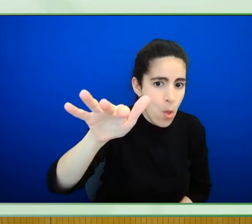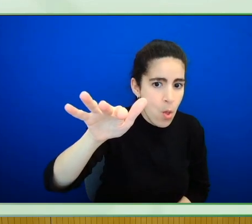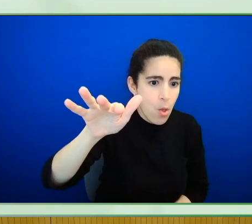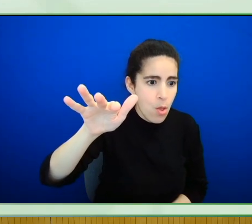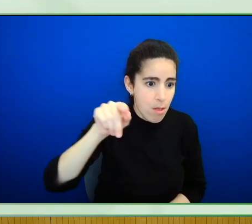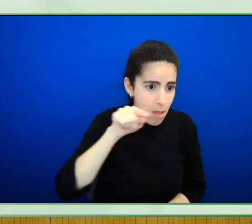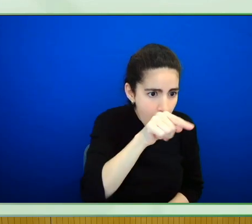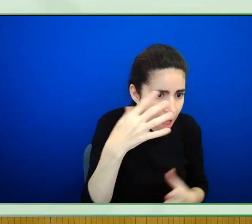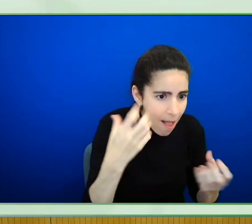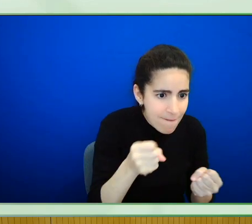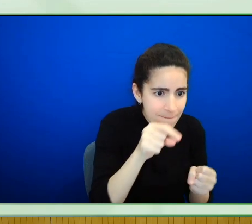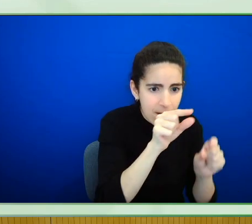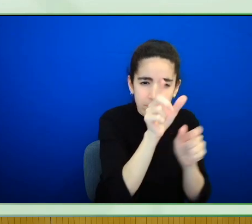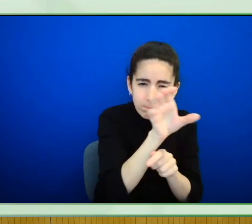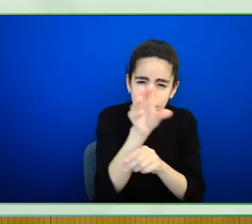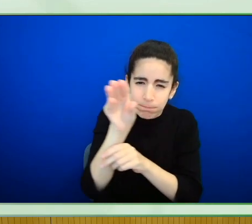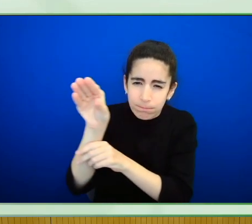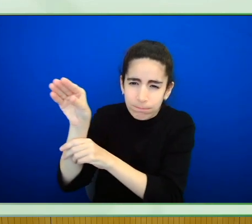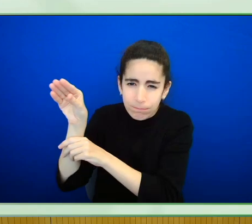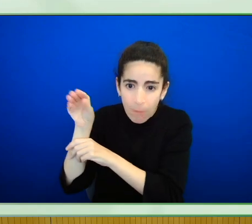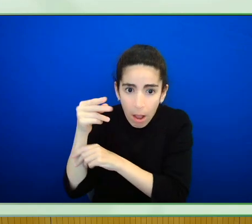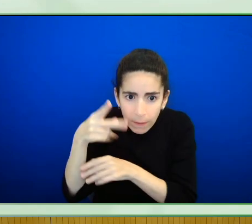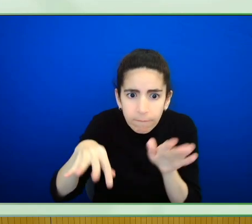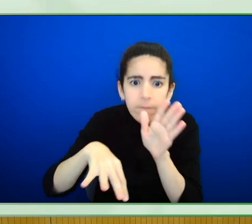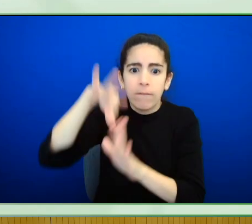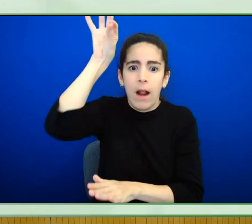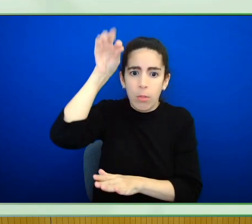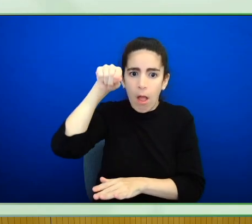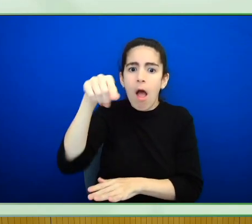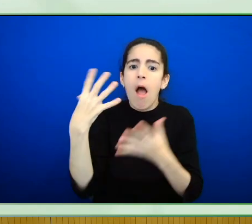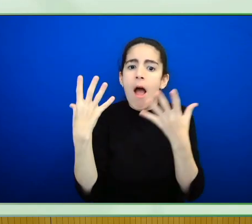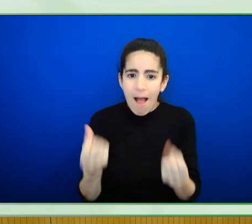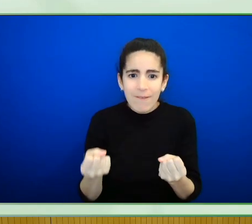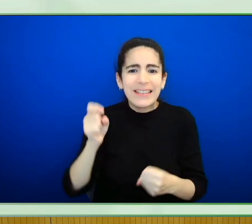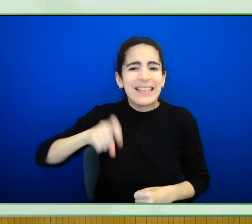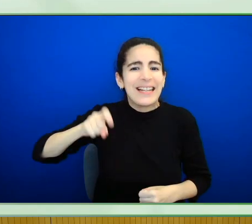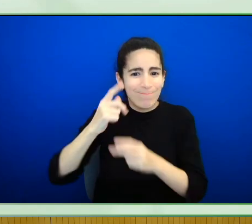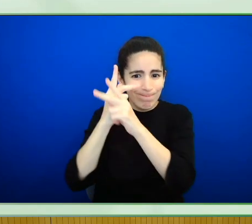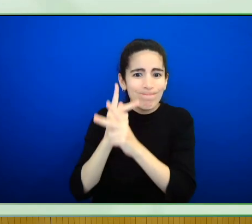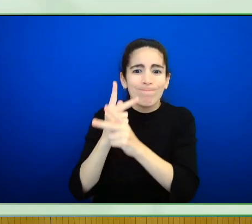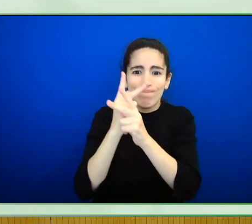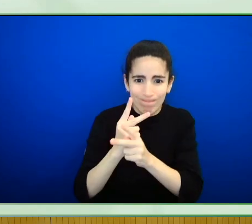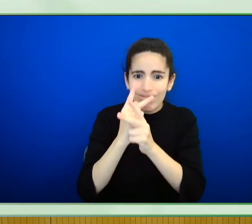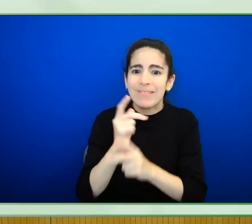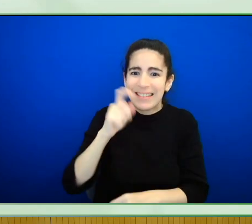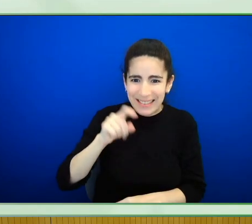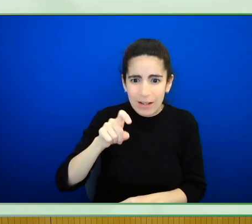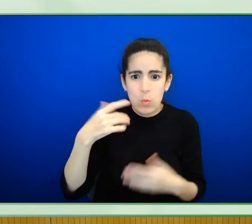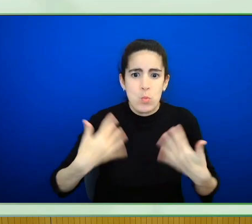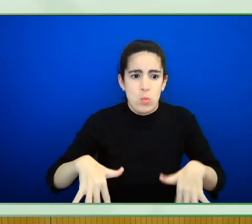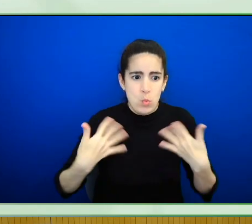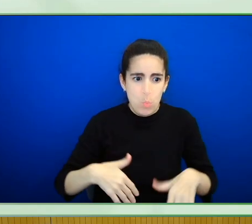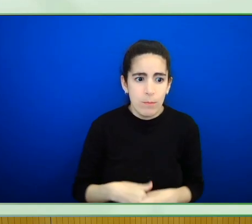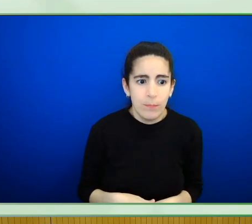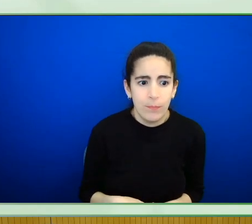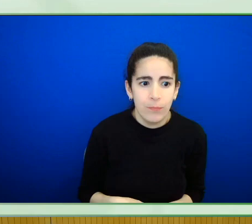found with unmet need. And more than 0.5 million, the people, they were connected to already